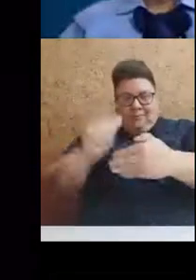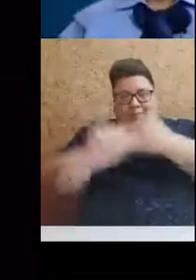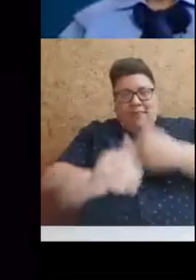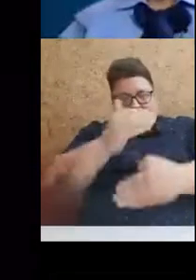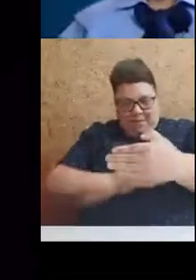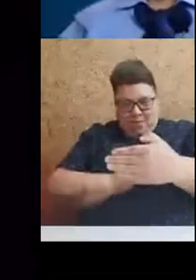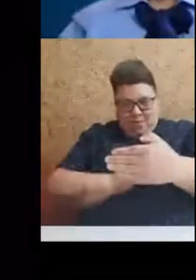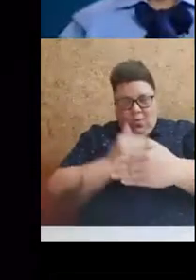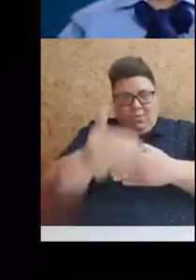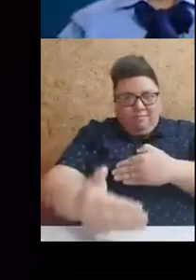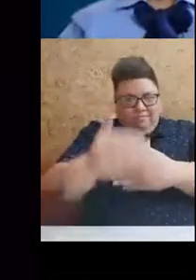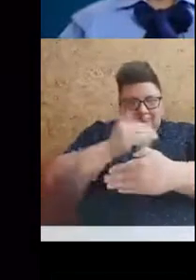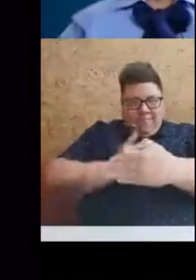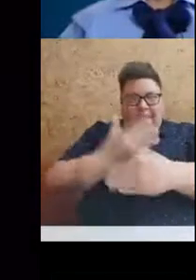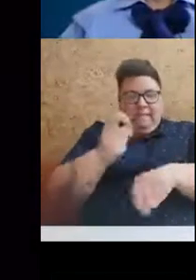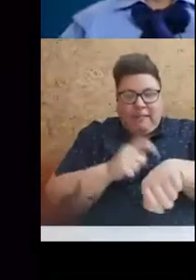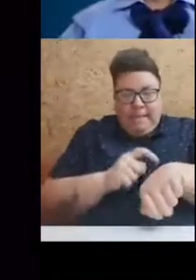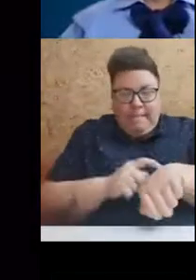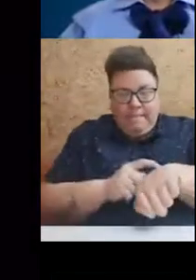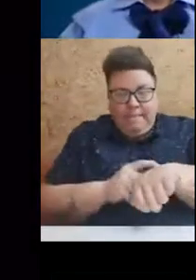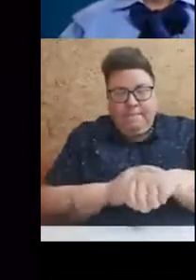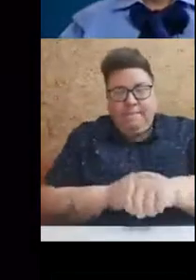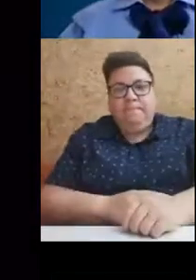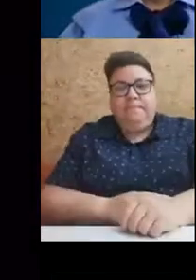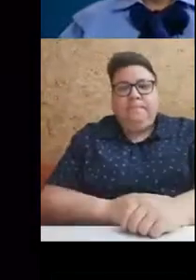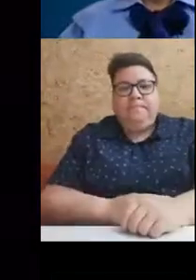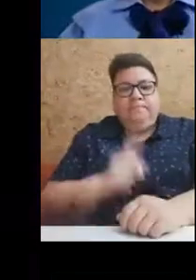you. Now, there's always decision making